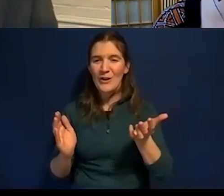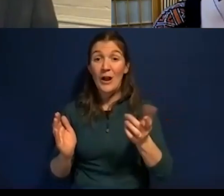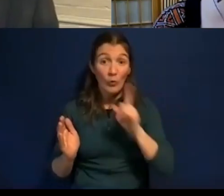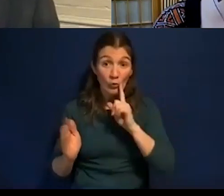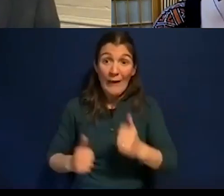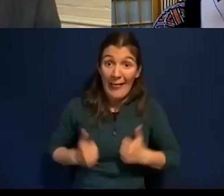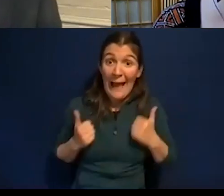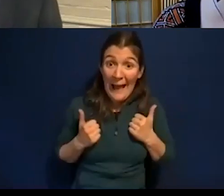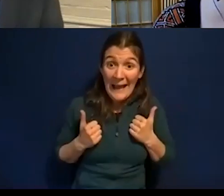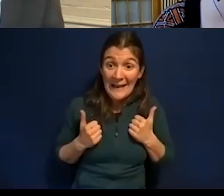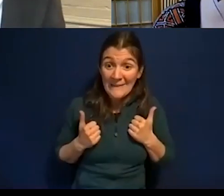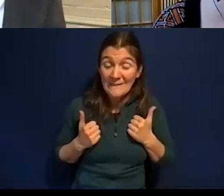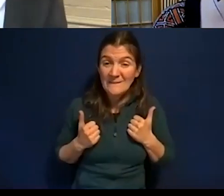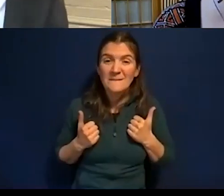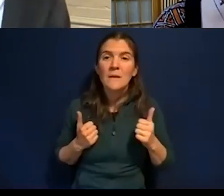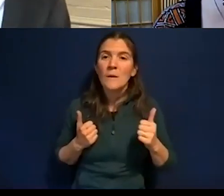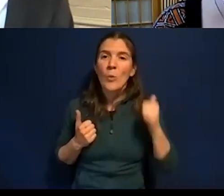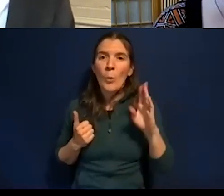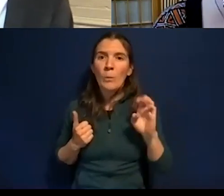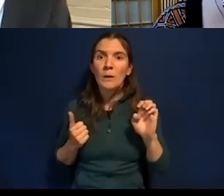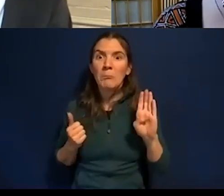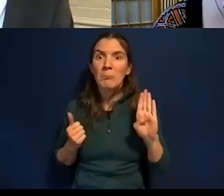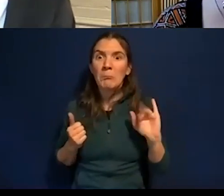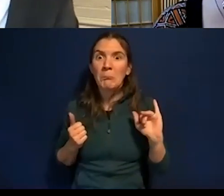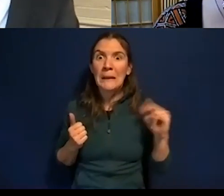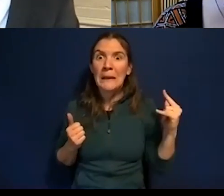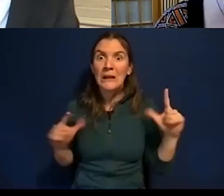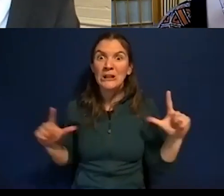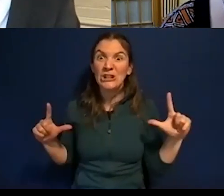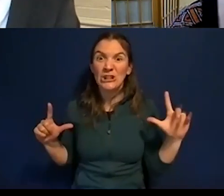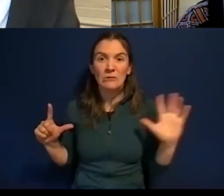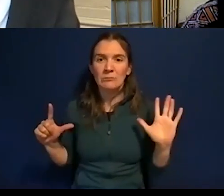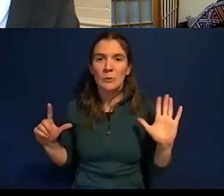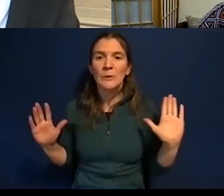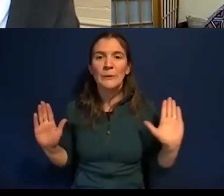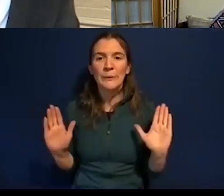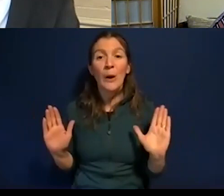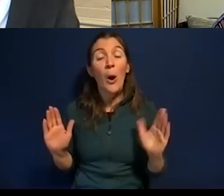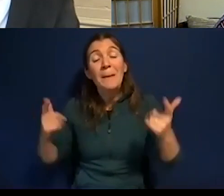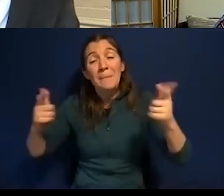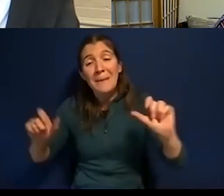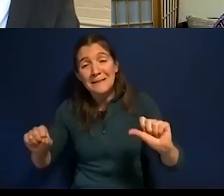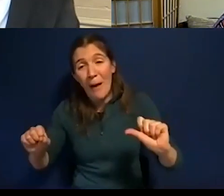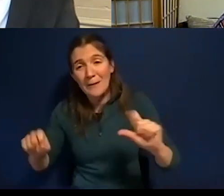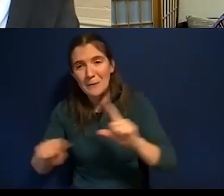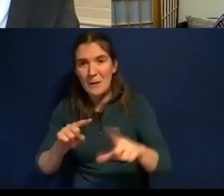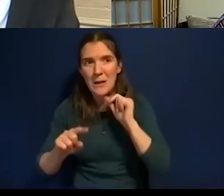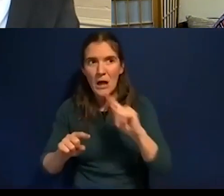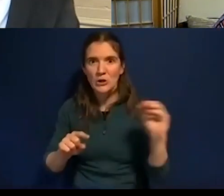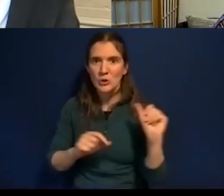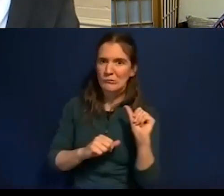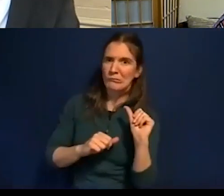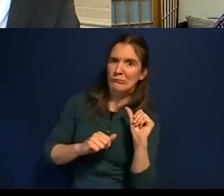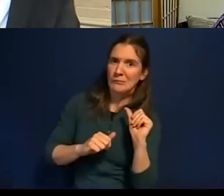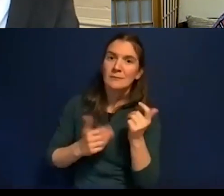it won't be as large as you see there. We're gonna make it as large as possible, but